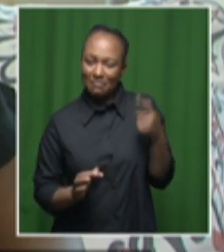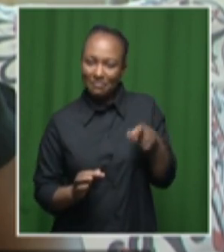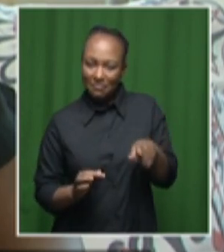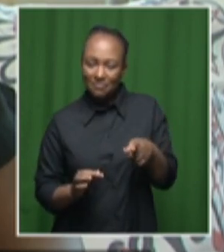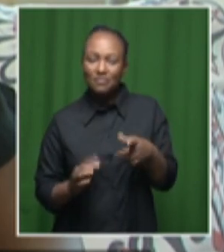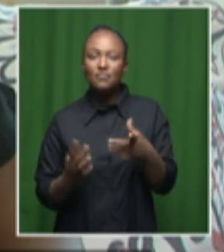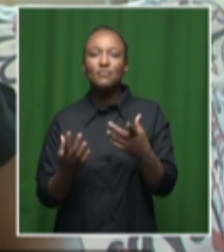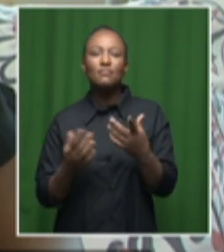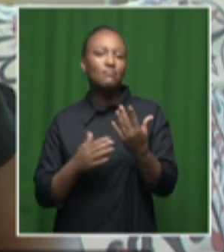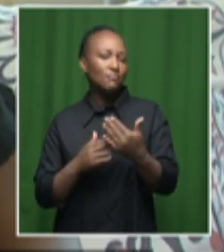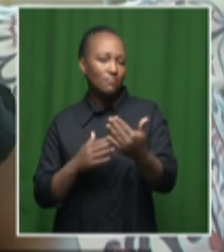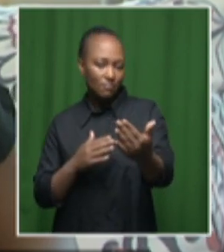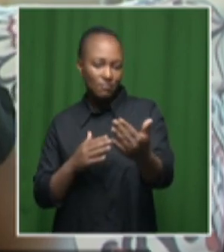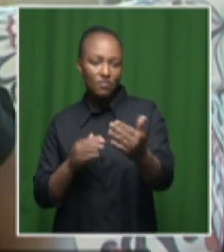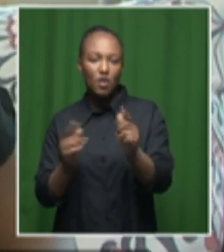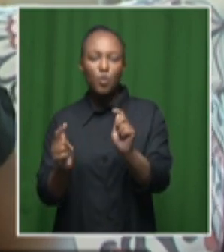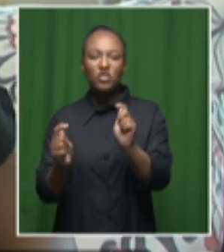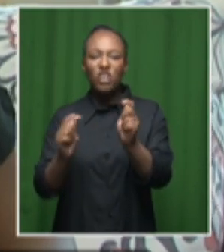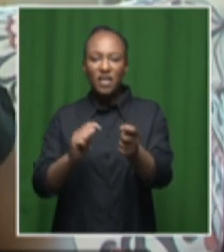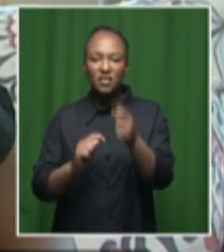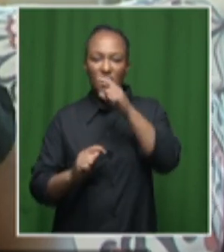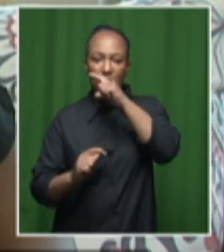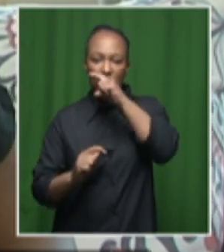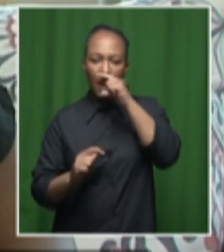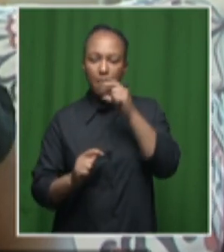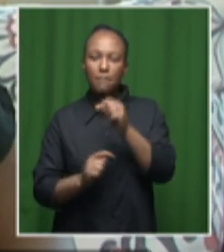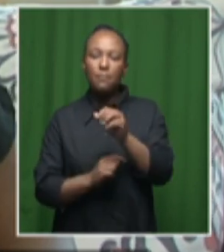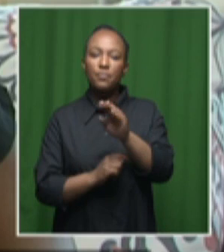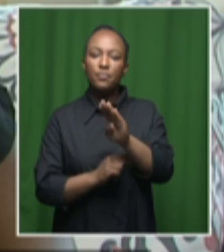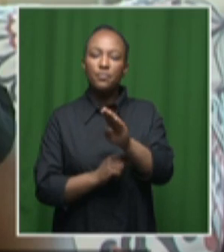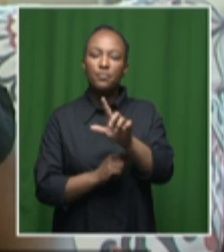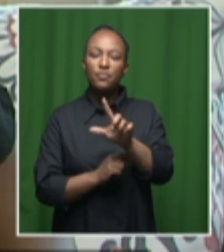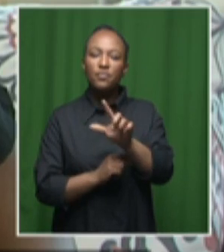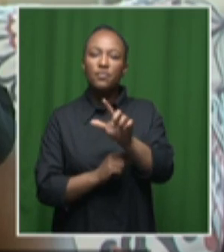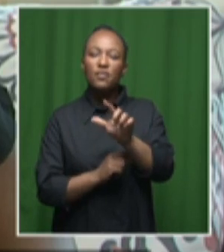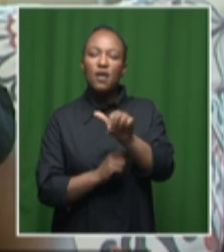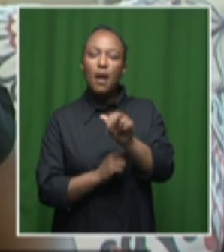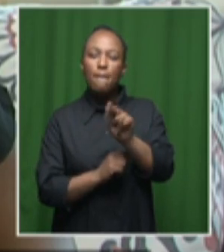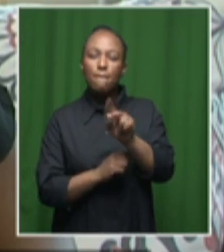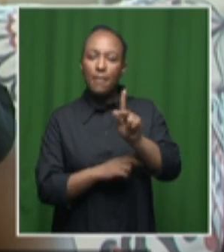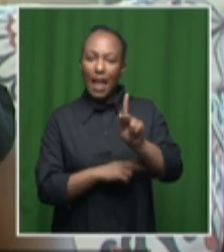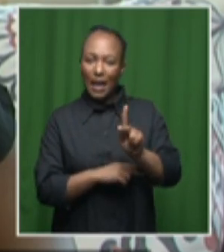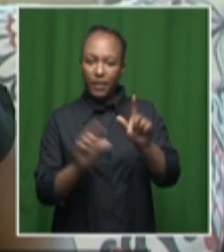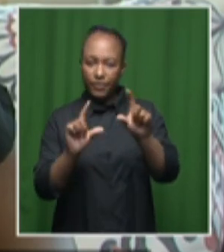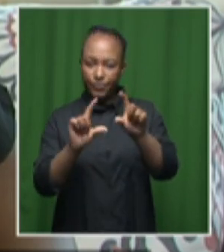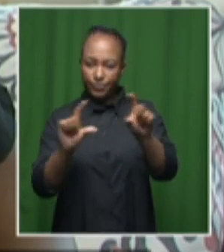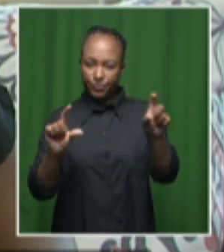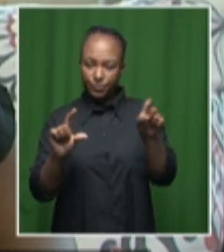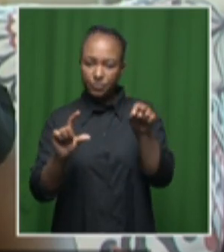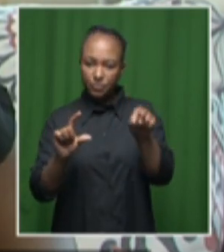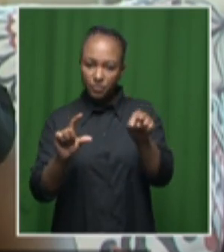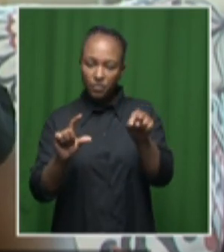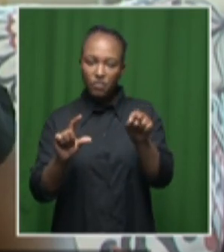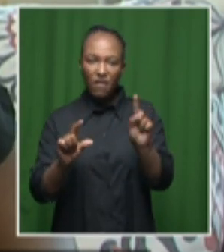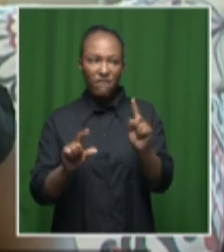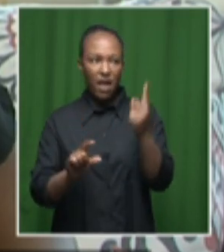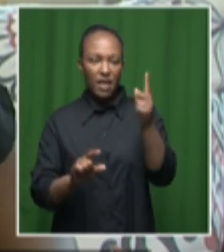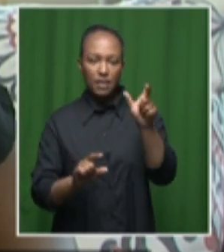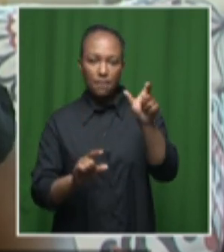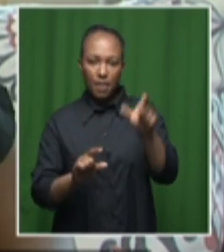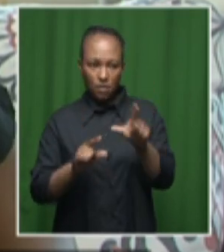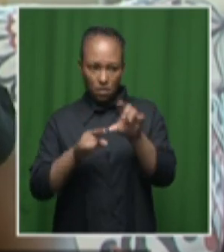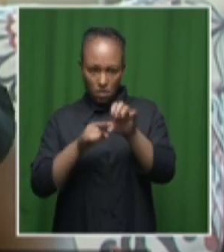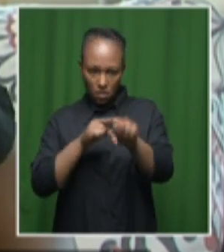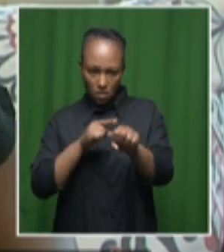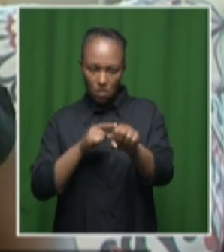then went on to change it to Blank. At the time, the first person to really notice the